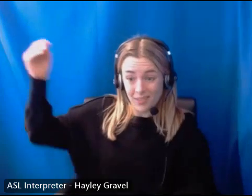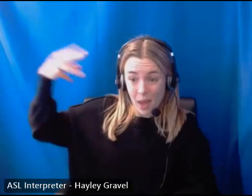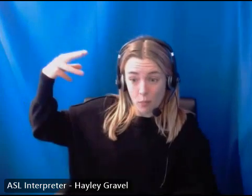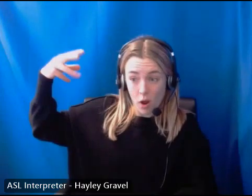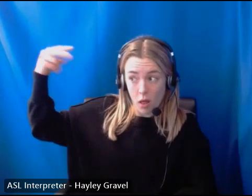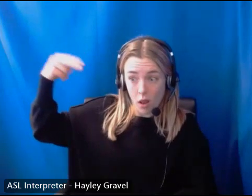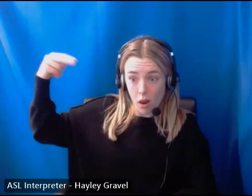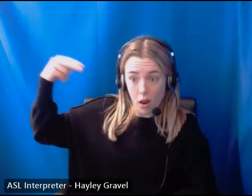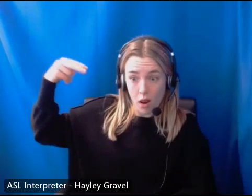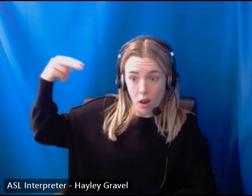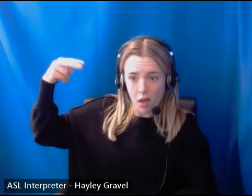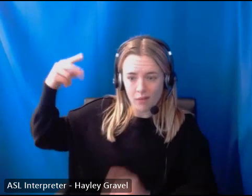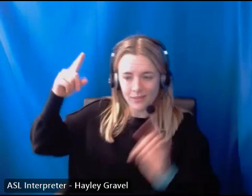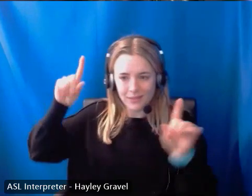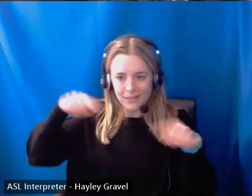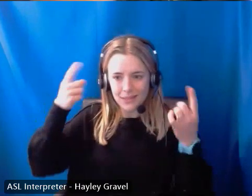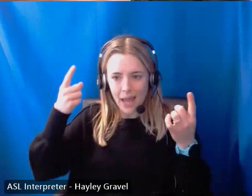Agree.